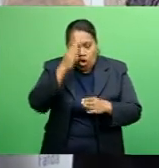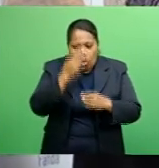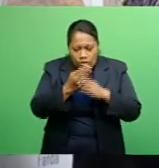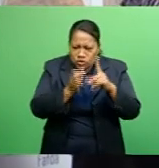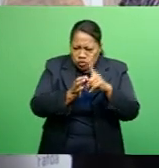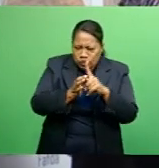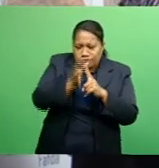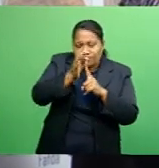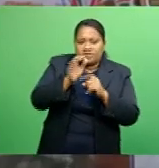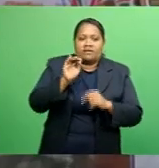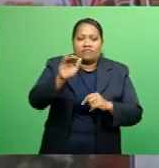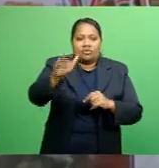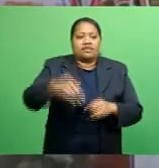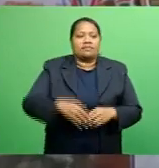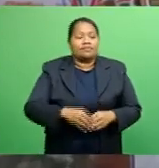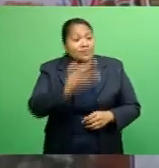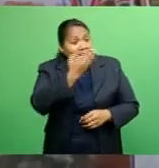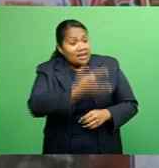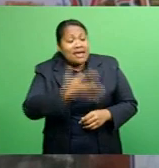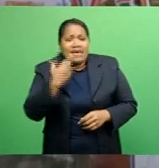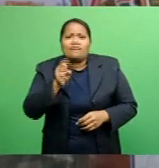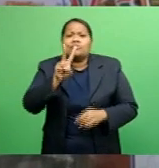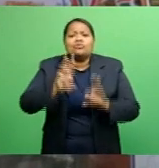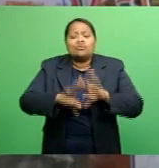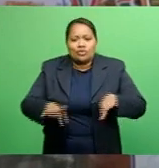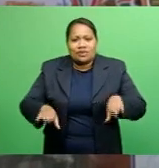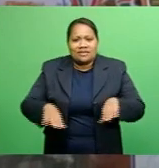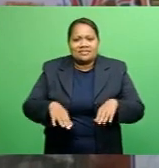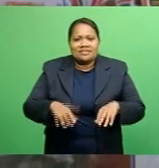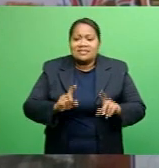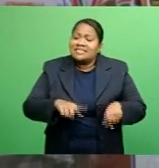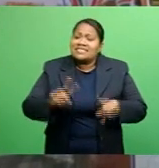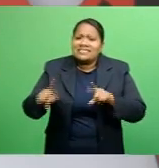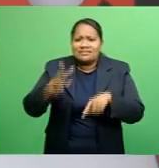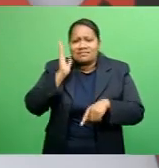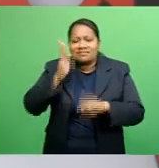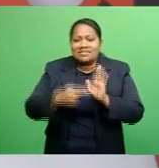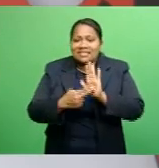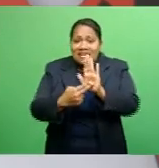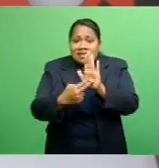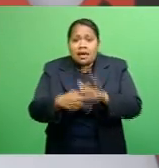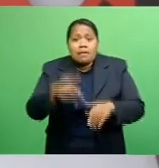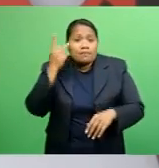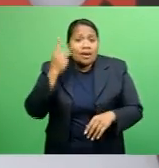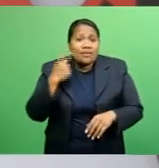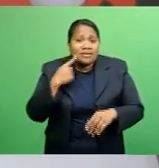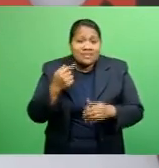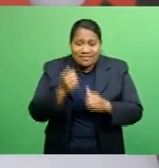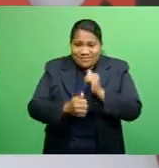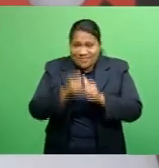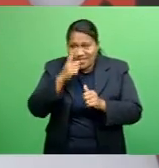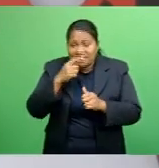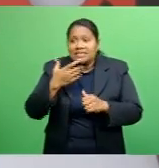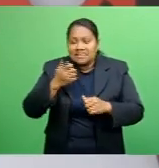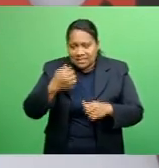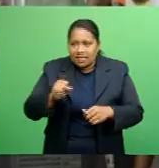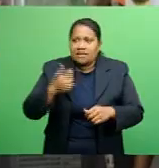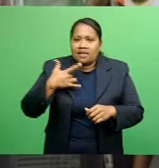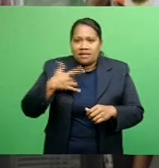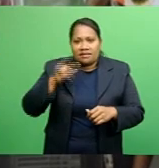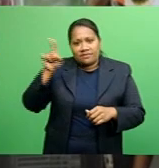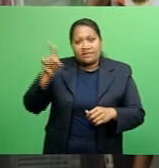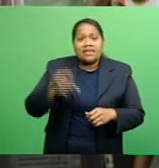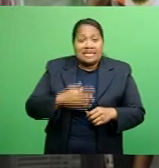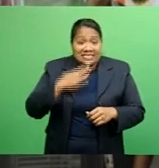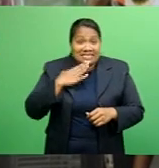Kumar has 2 children who attend school in Nandi. His parents and siblings still live in India. He says he has settled well in